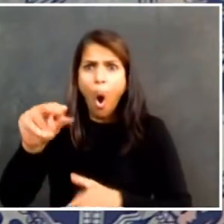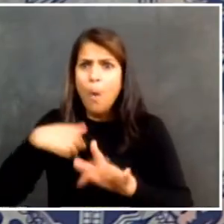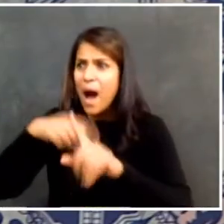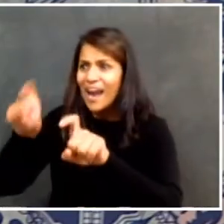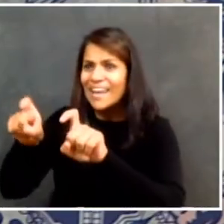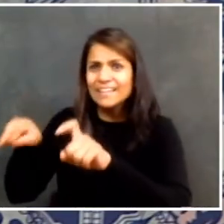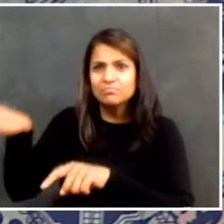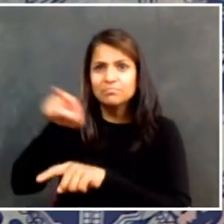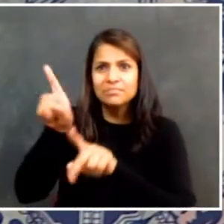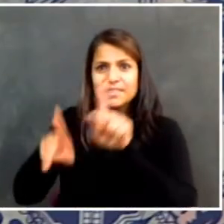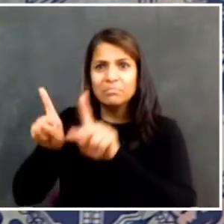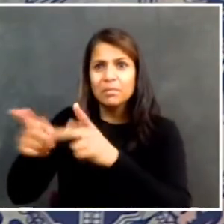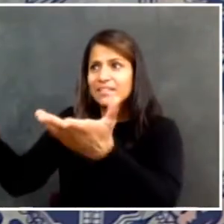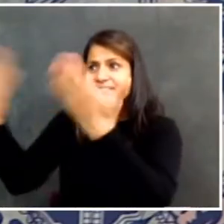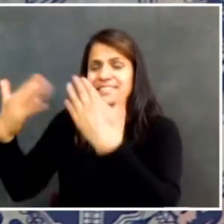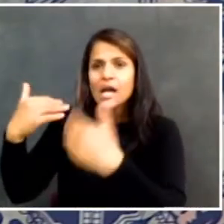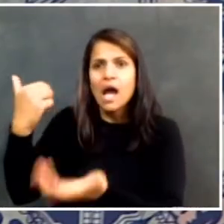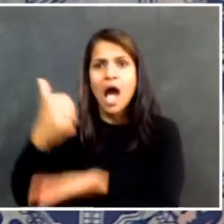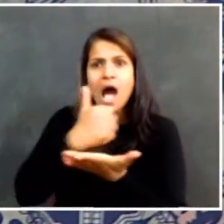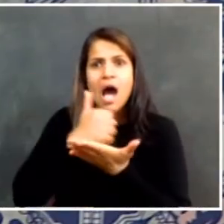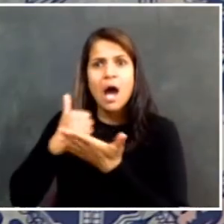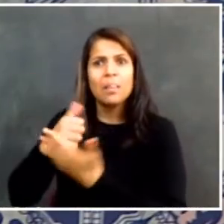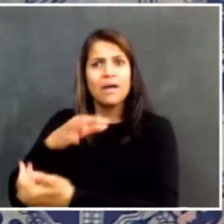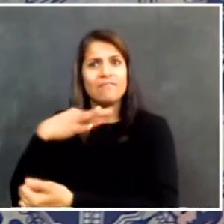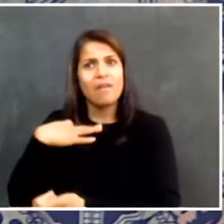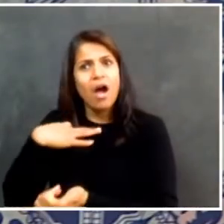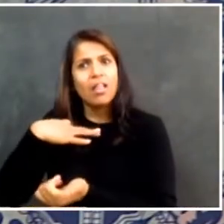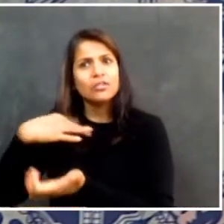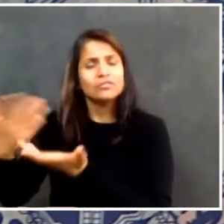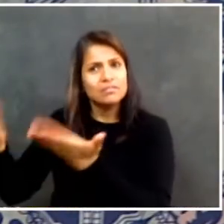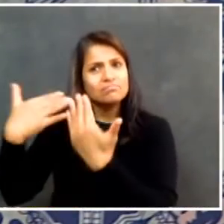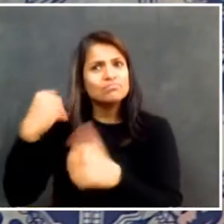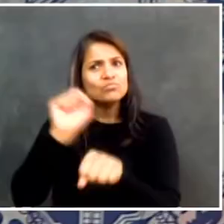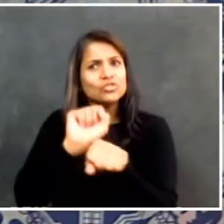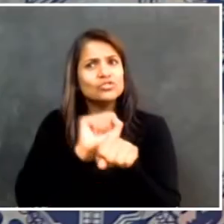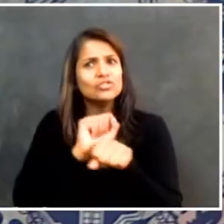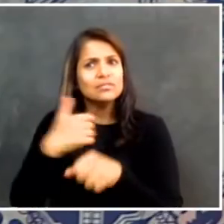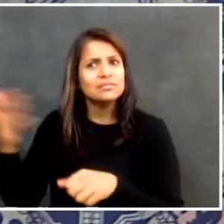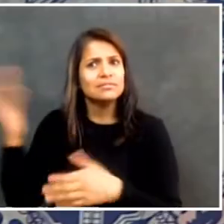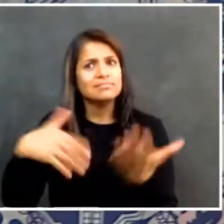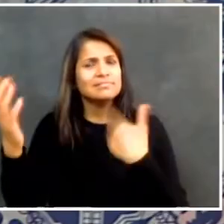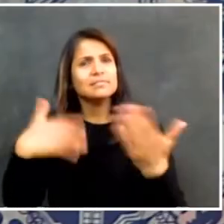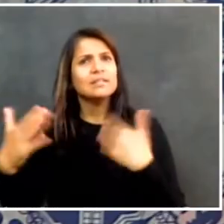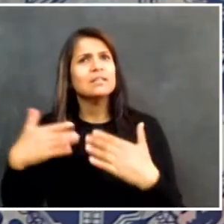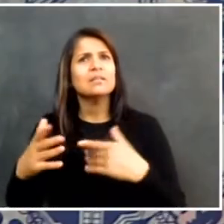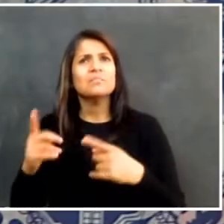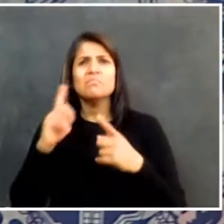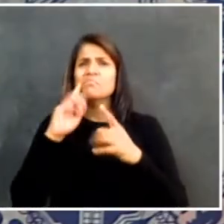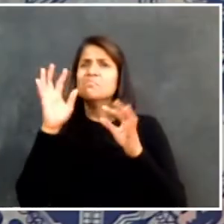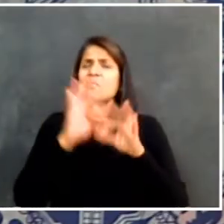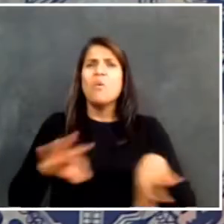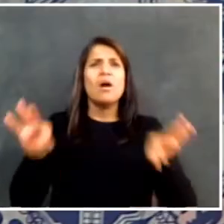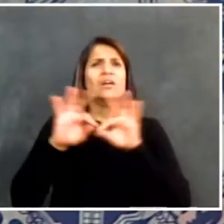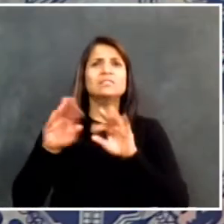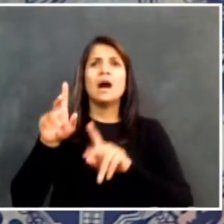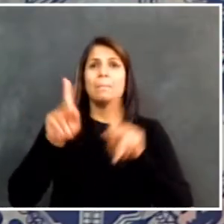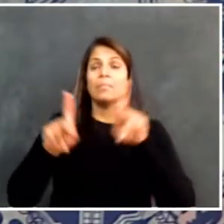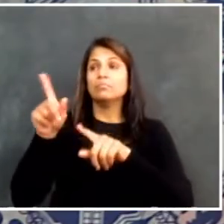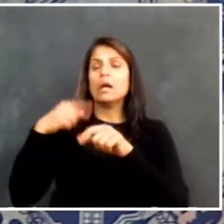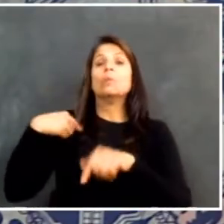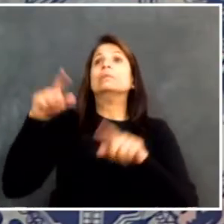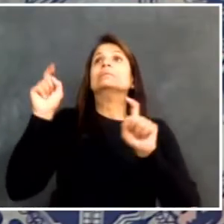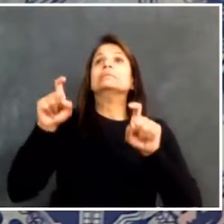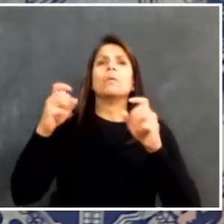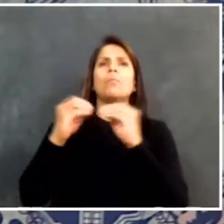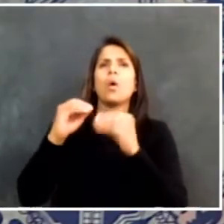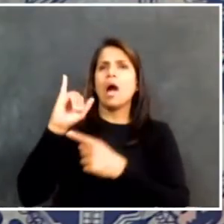line to emergency departments and ICUs, but we need other types of personnel as well. So if you would please share with our team